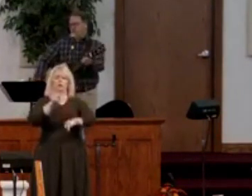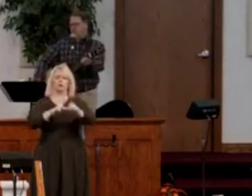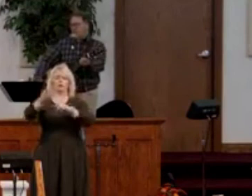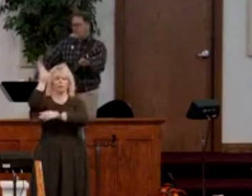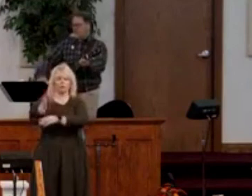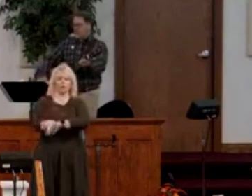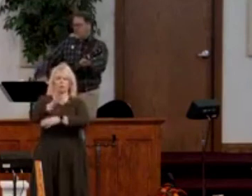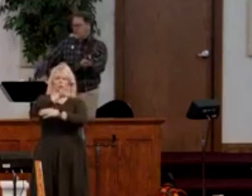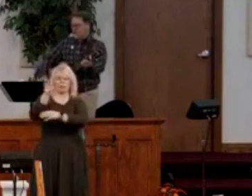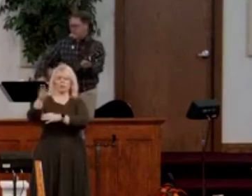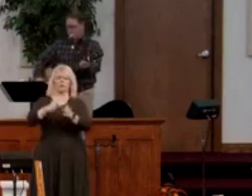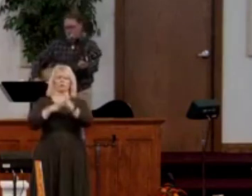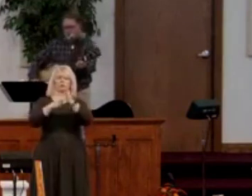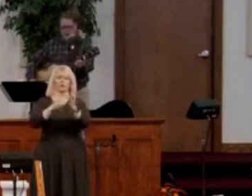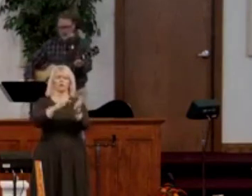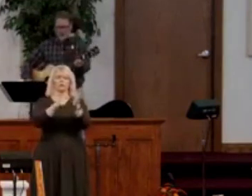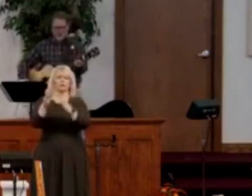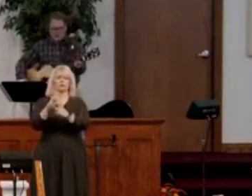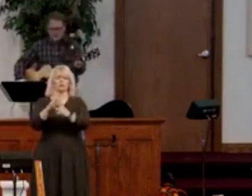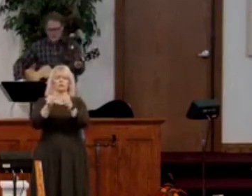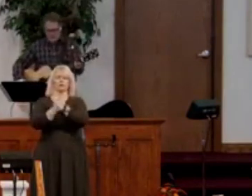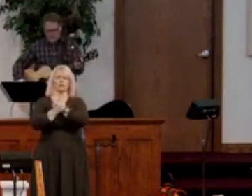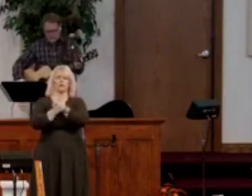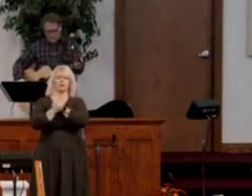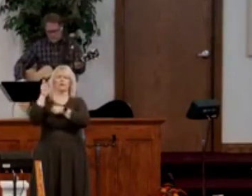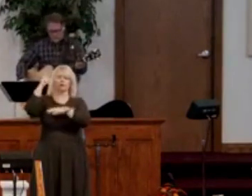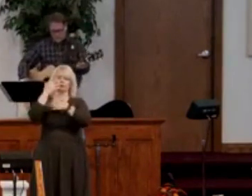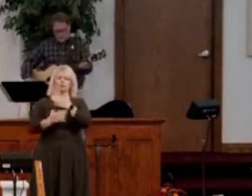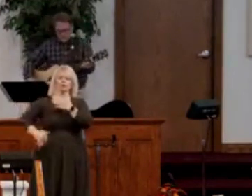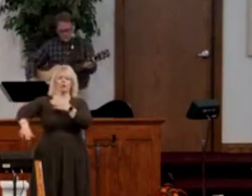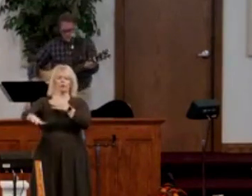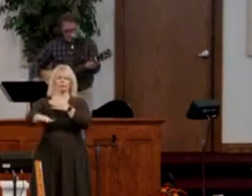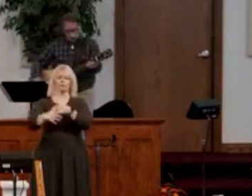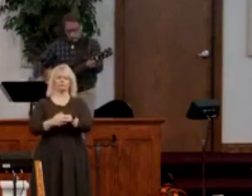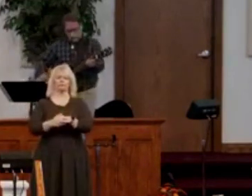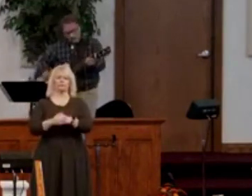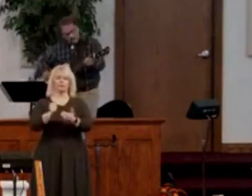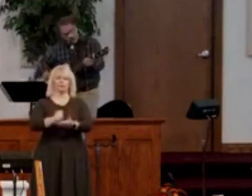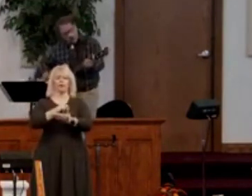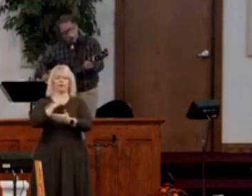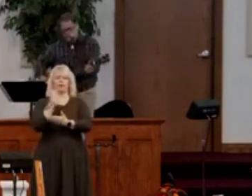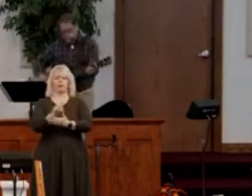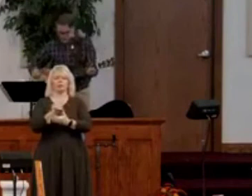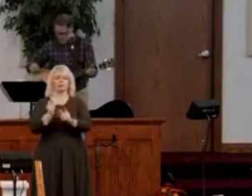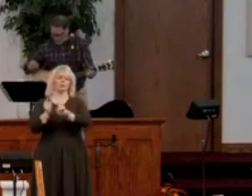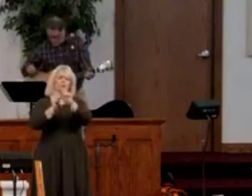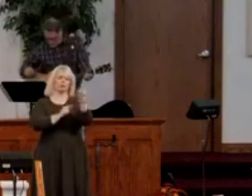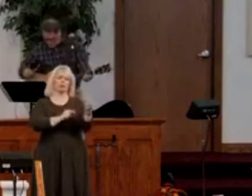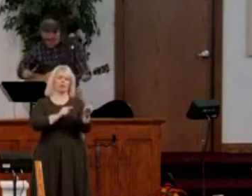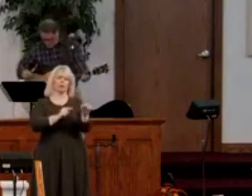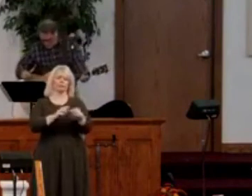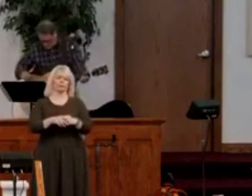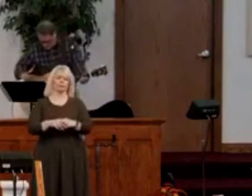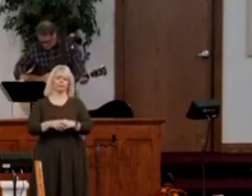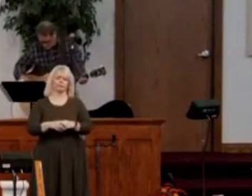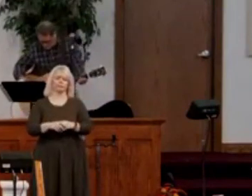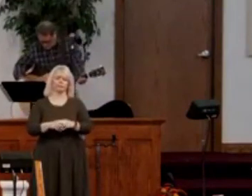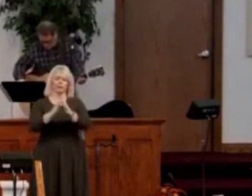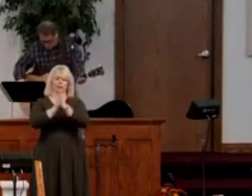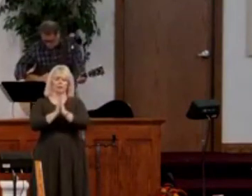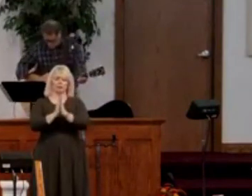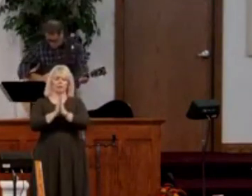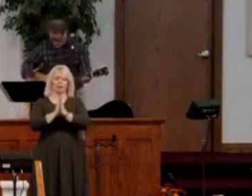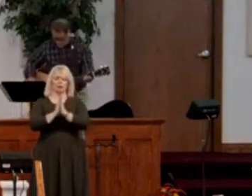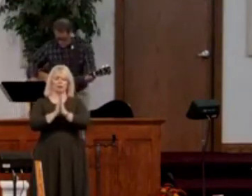Calvary, to show Jesus the love that you shed on all of us, Father God. Help us, Lord God, to go out and do that. Lord, we pray for